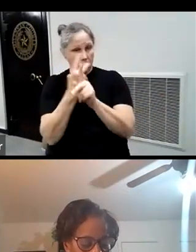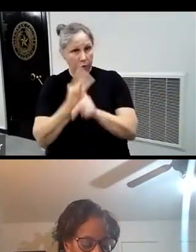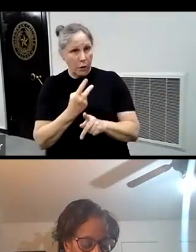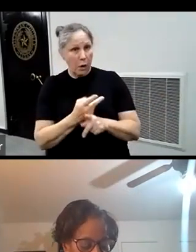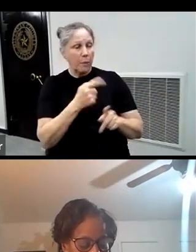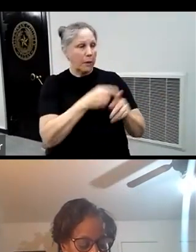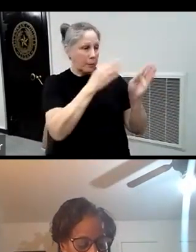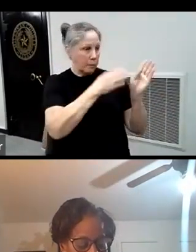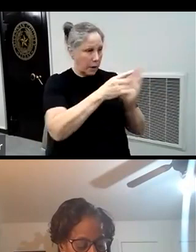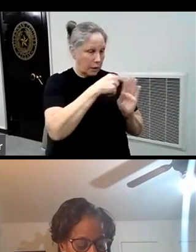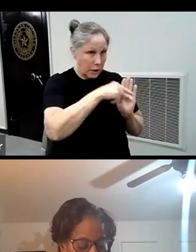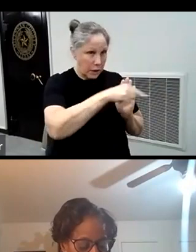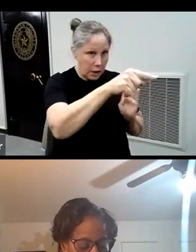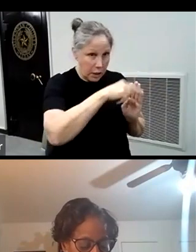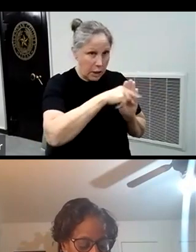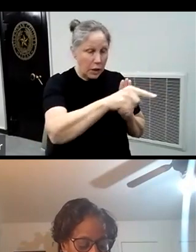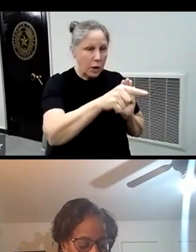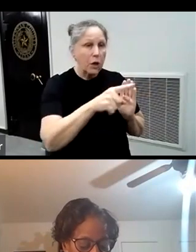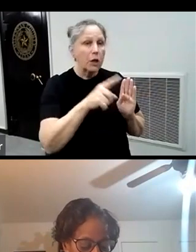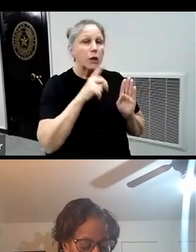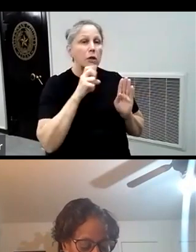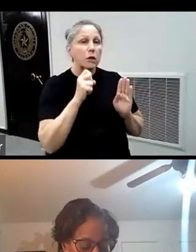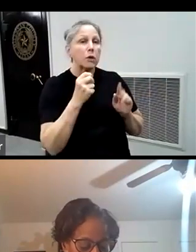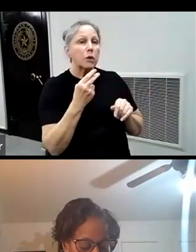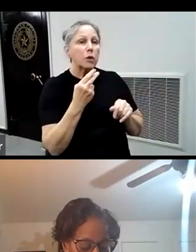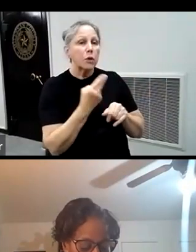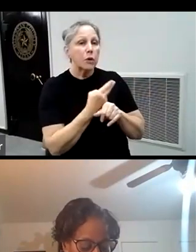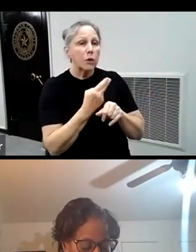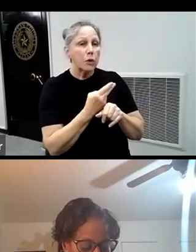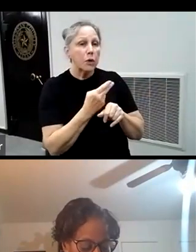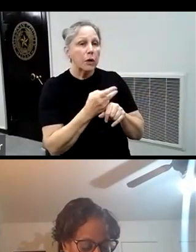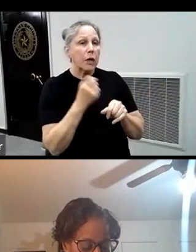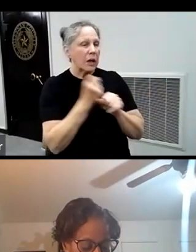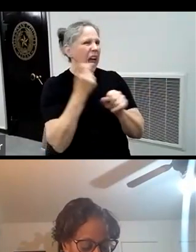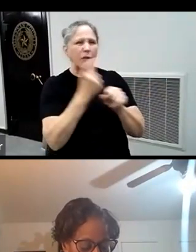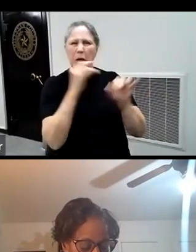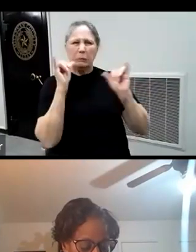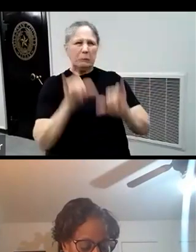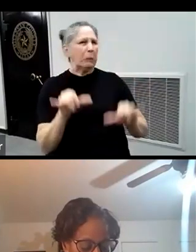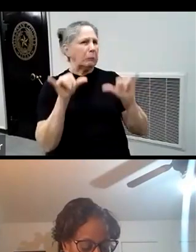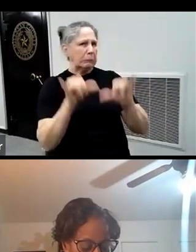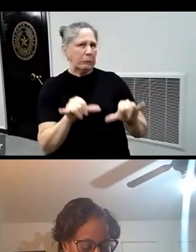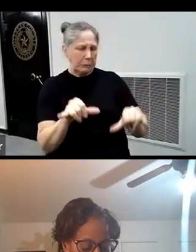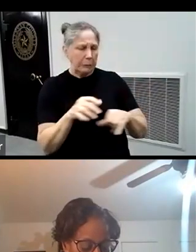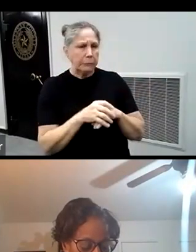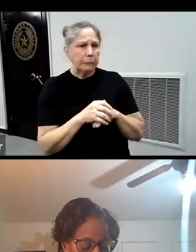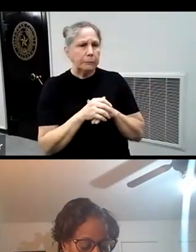OPEB plan, and this is used in our financial report every year.